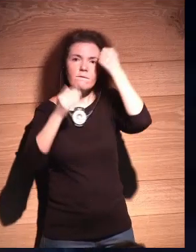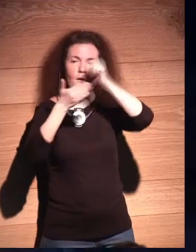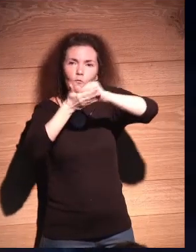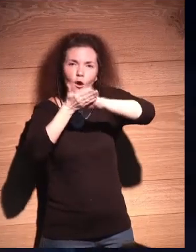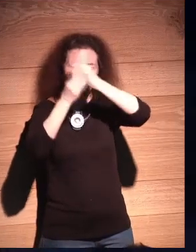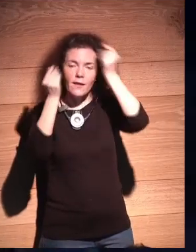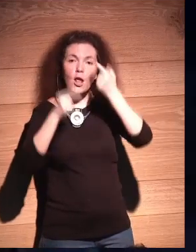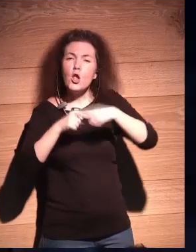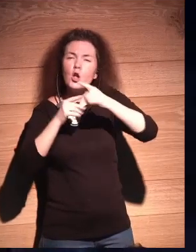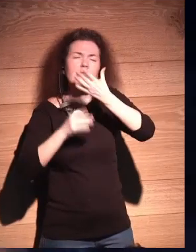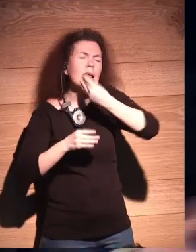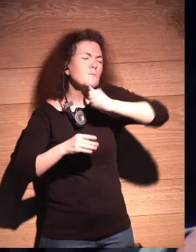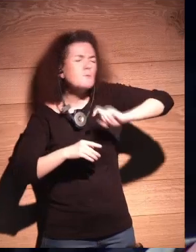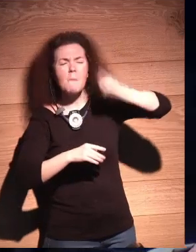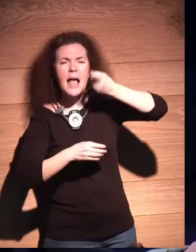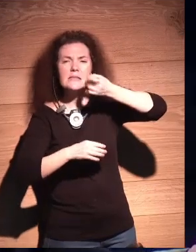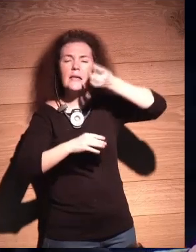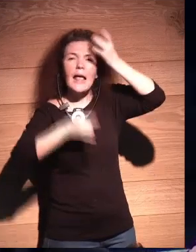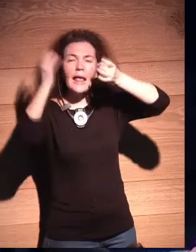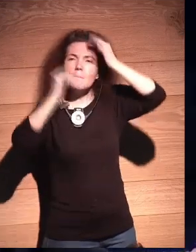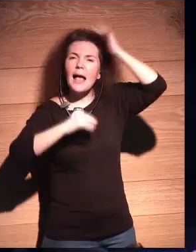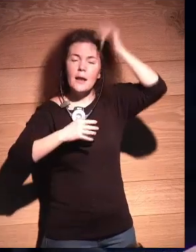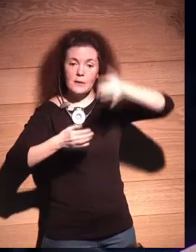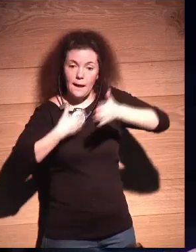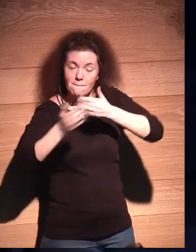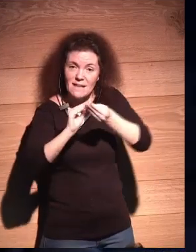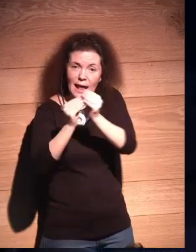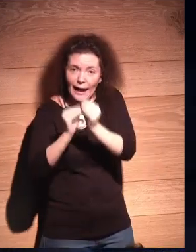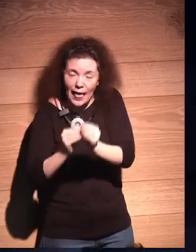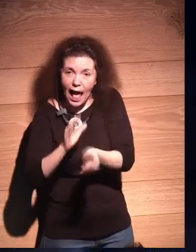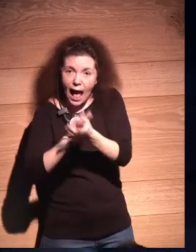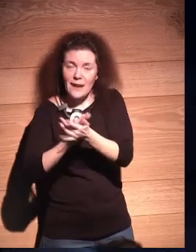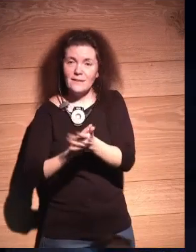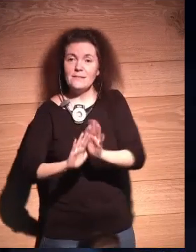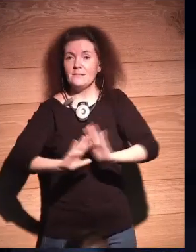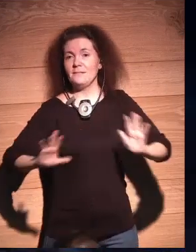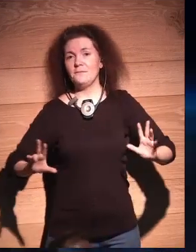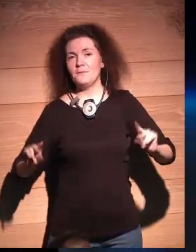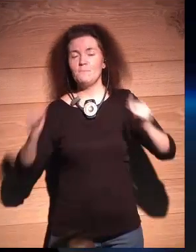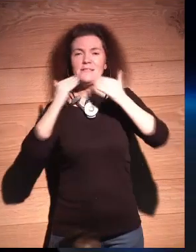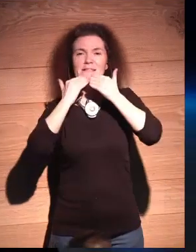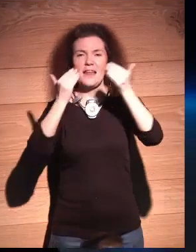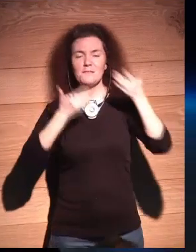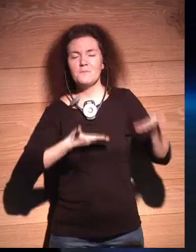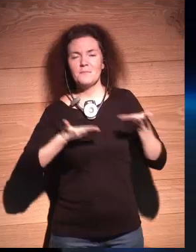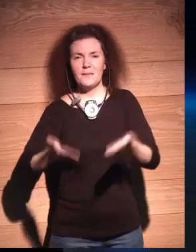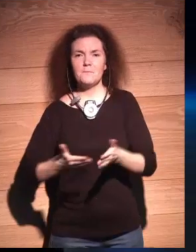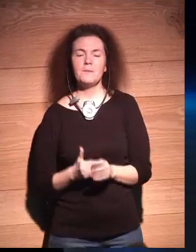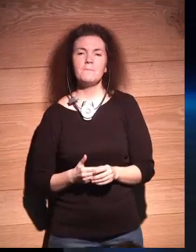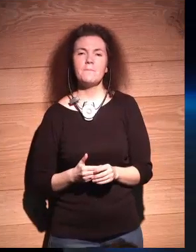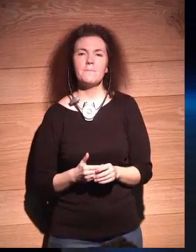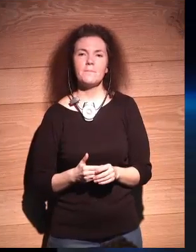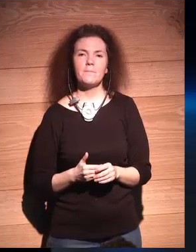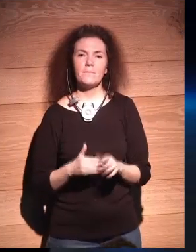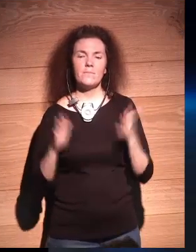imagine. And anyway, that's it. Thanks for having me here. Thank you. Thank you so much, Laurie. Gracias a todos.